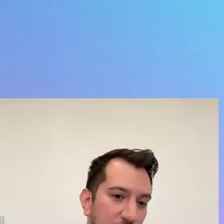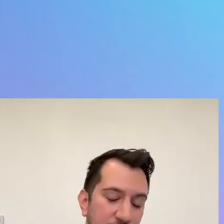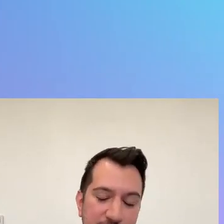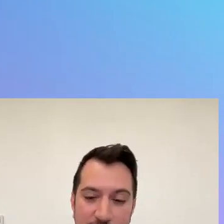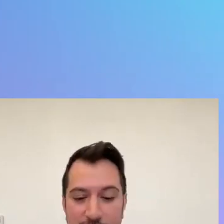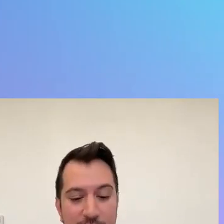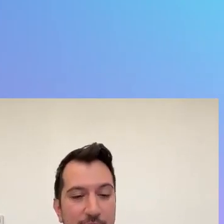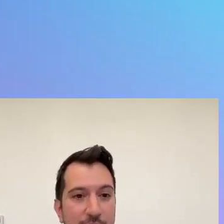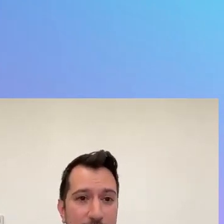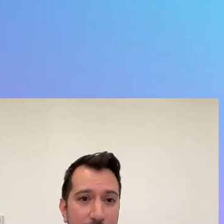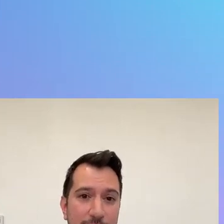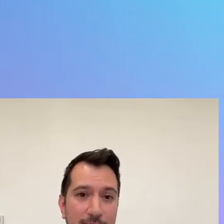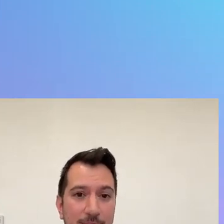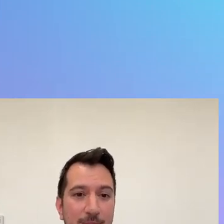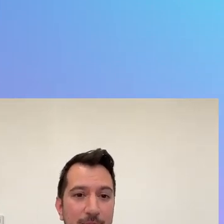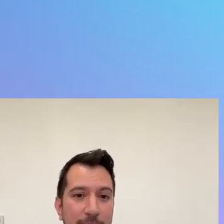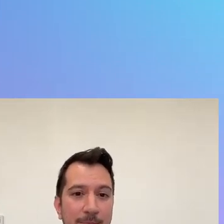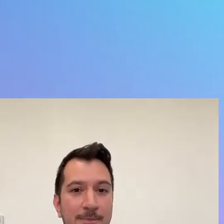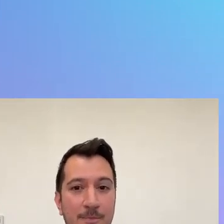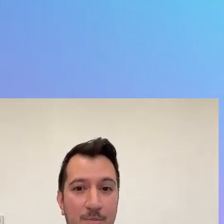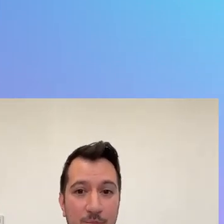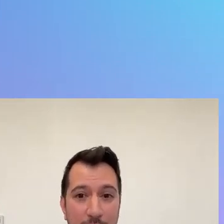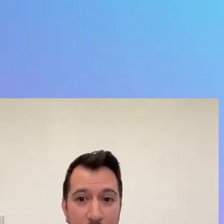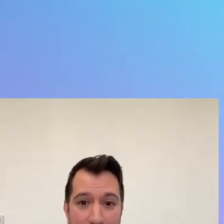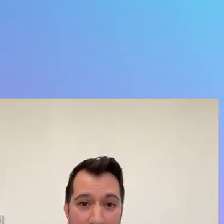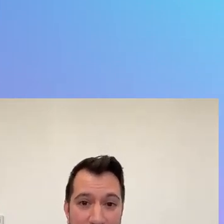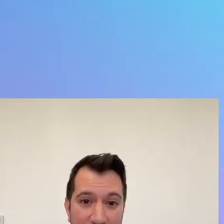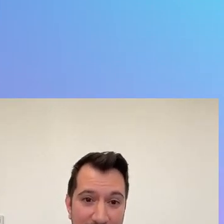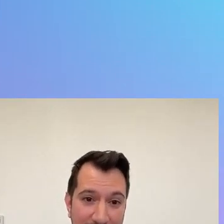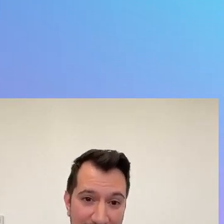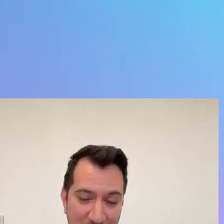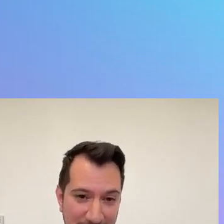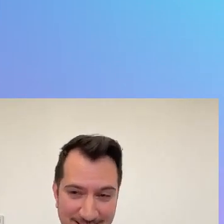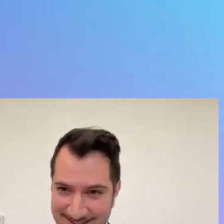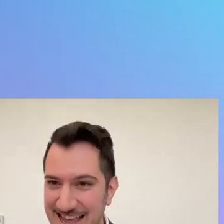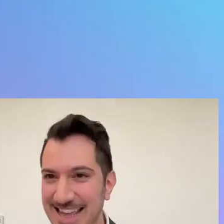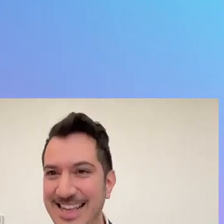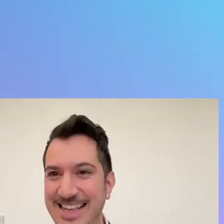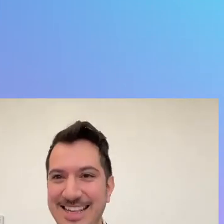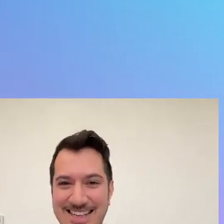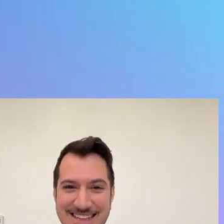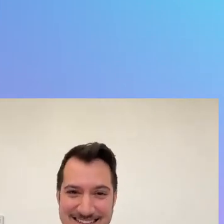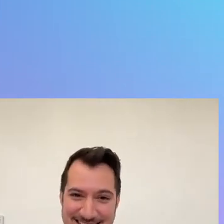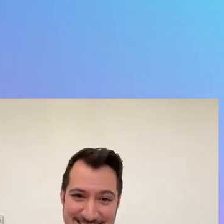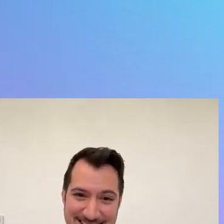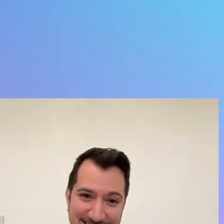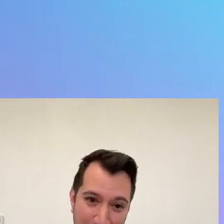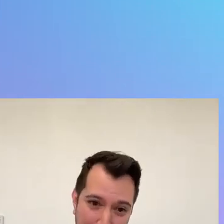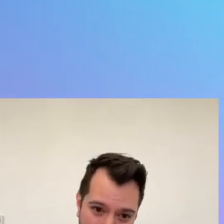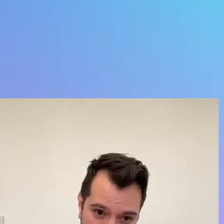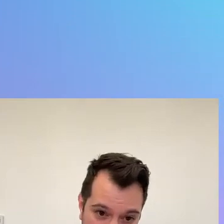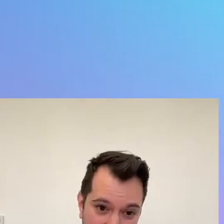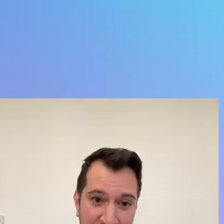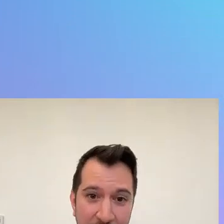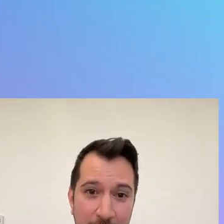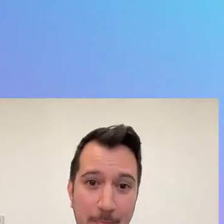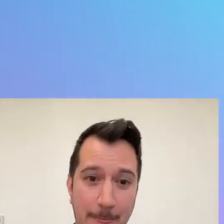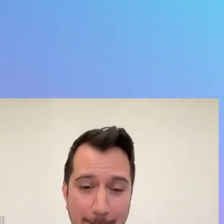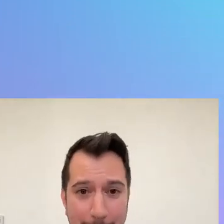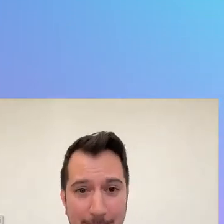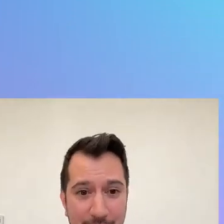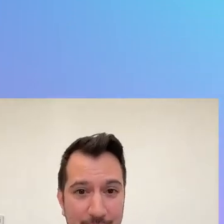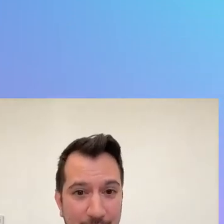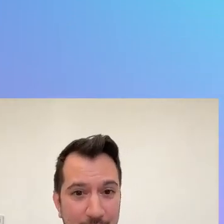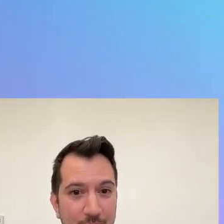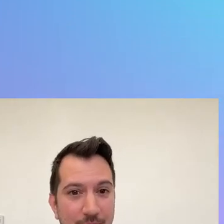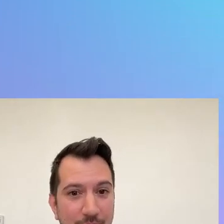ready for questions. All right, and boy, do we have questions. I can see why this is a talk about the importance of